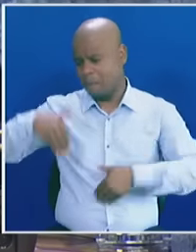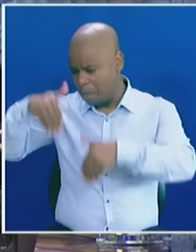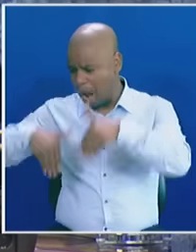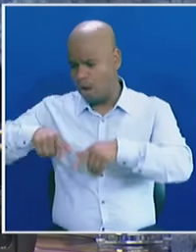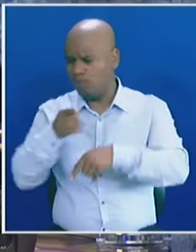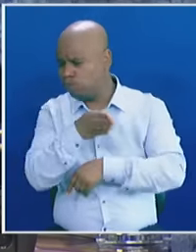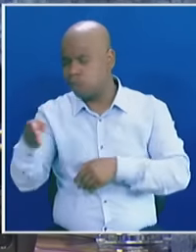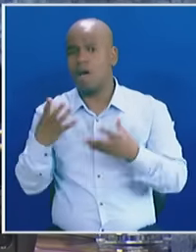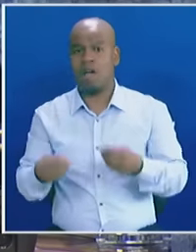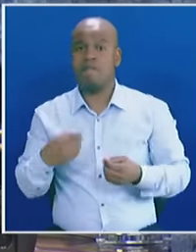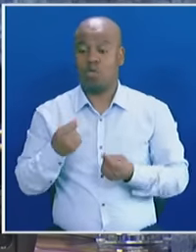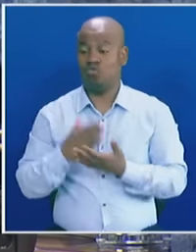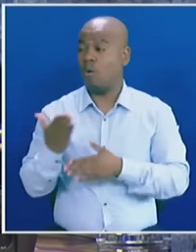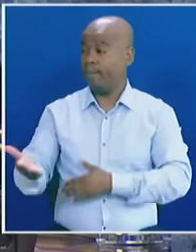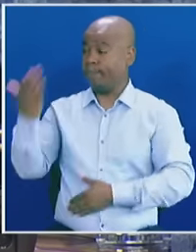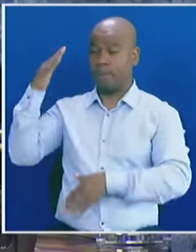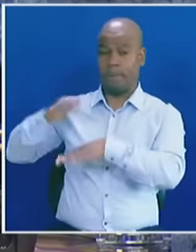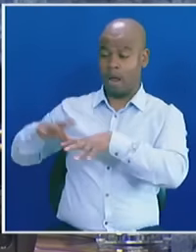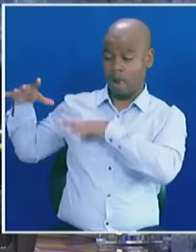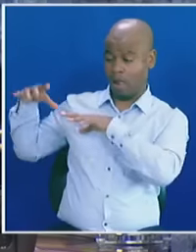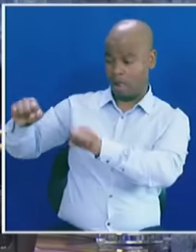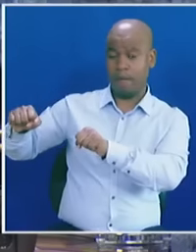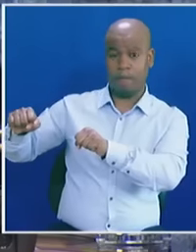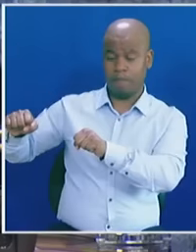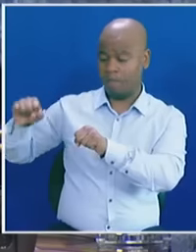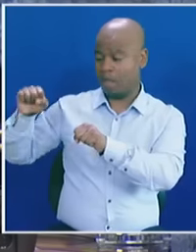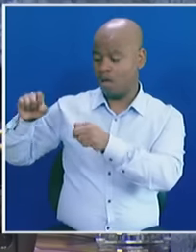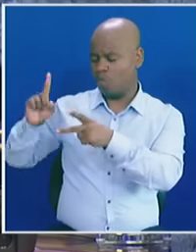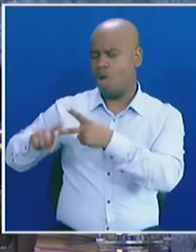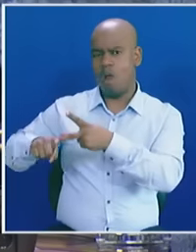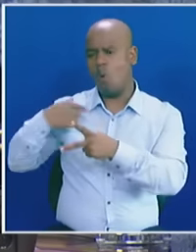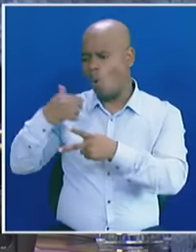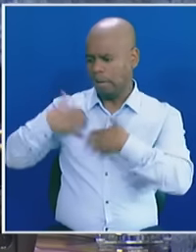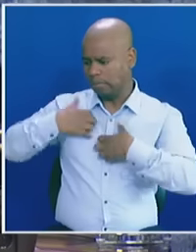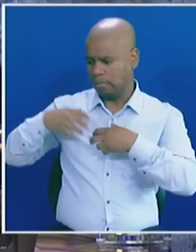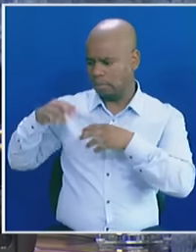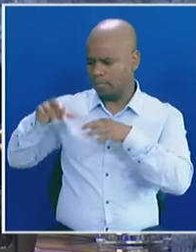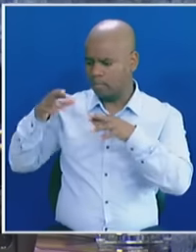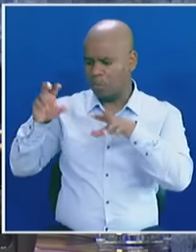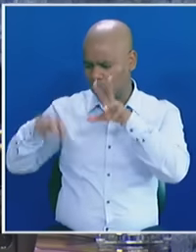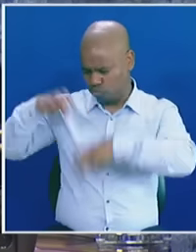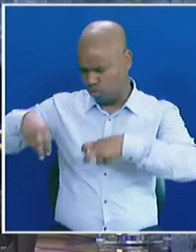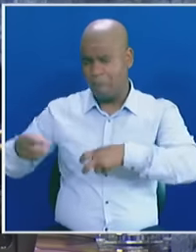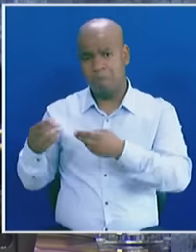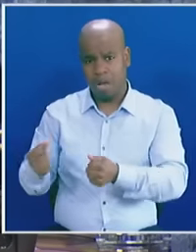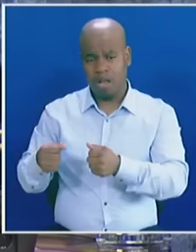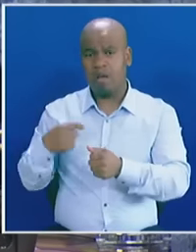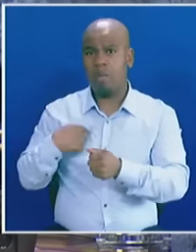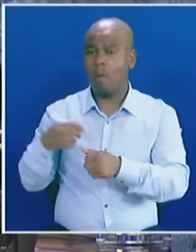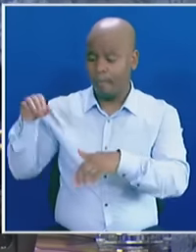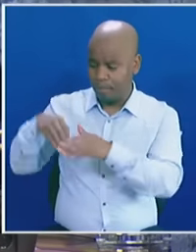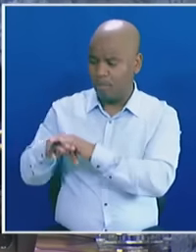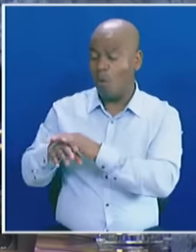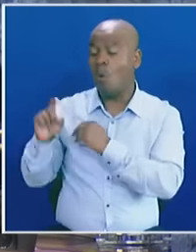makes the former imperialists and our former colonizers to be after this continent at all times. These